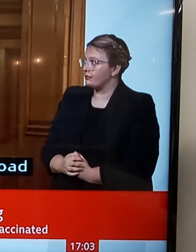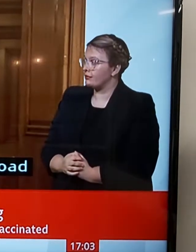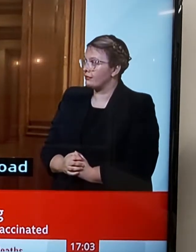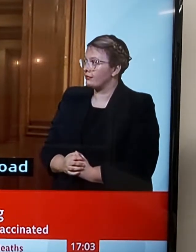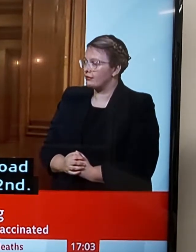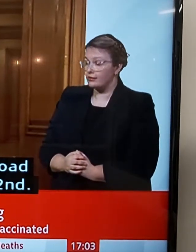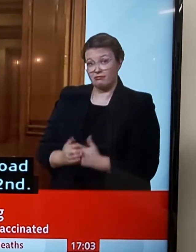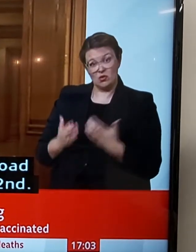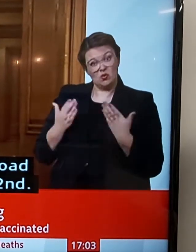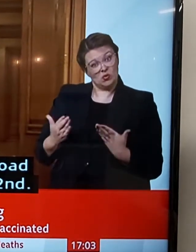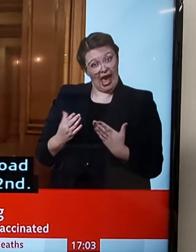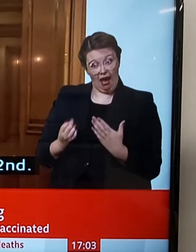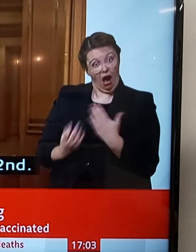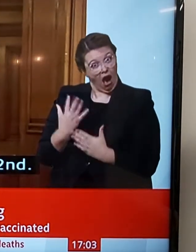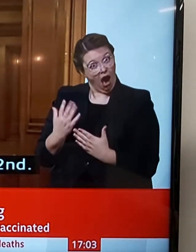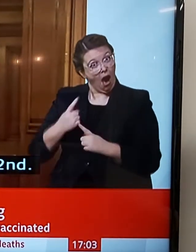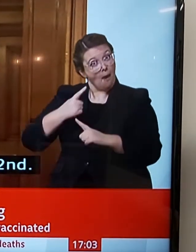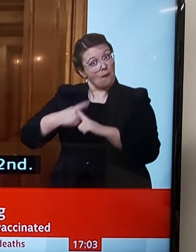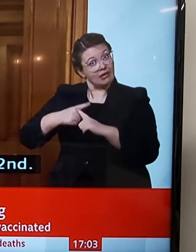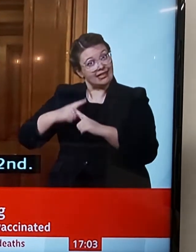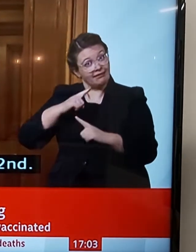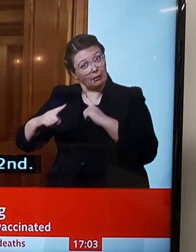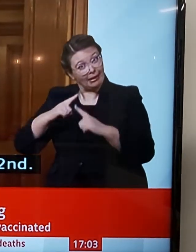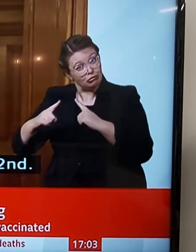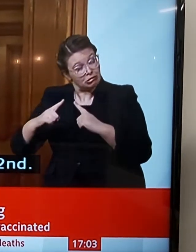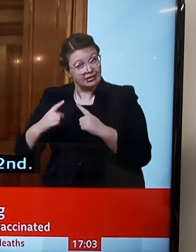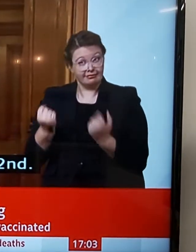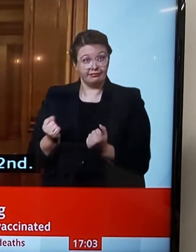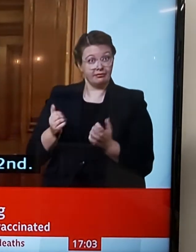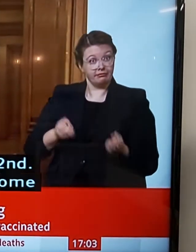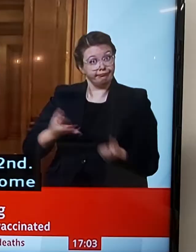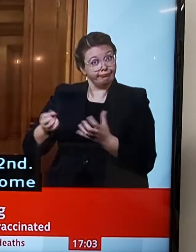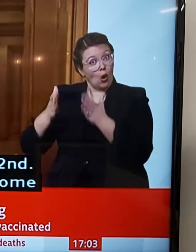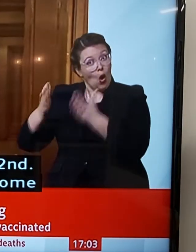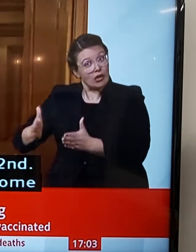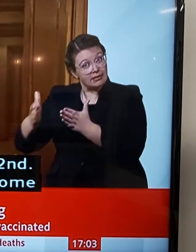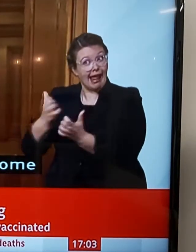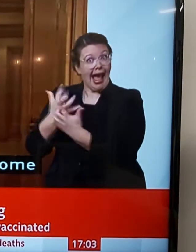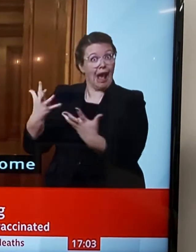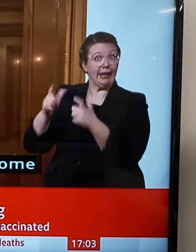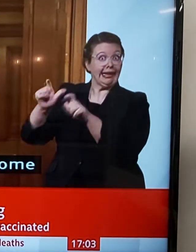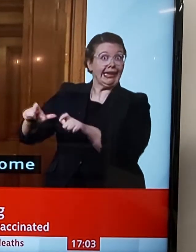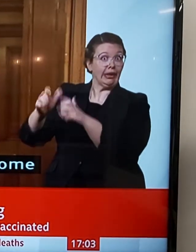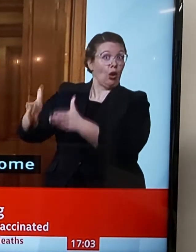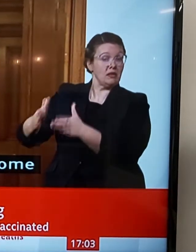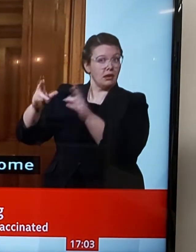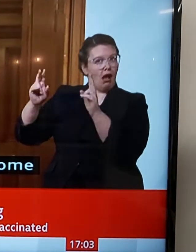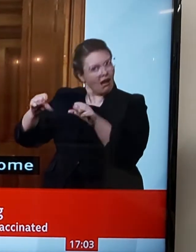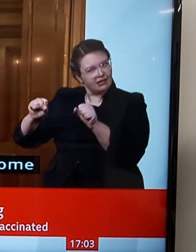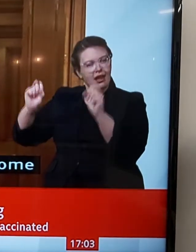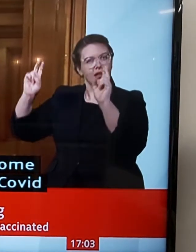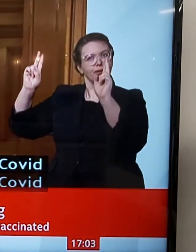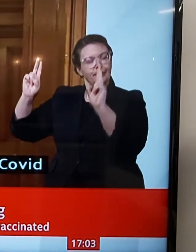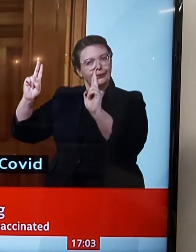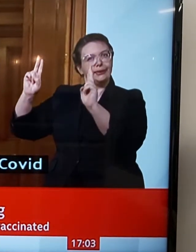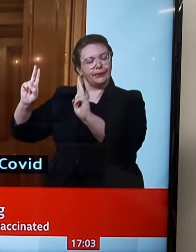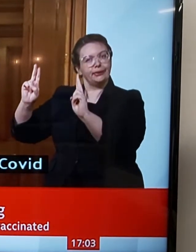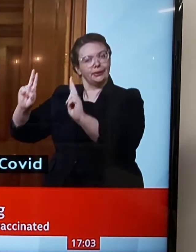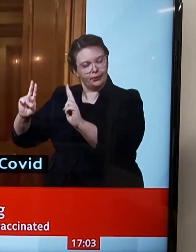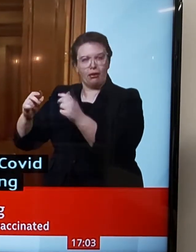of the numbers of COVID patients in hospital are beginning to fall for the first time since the onset of this new